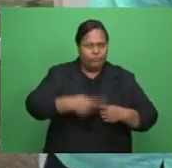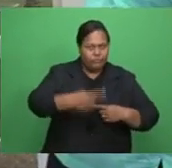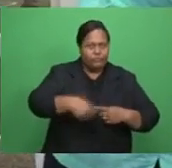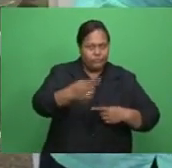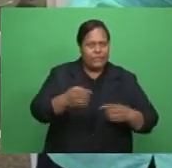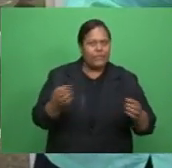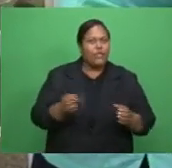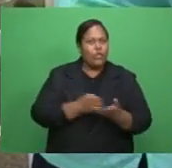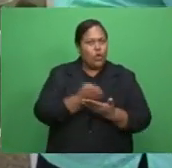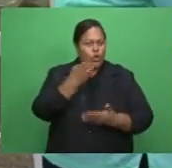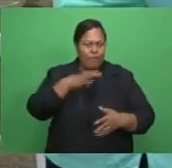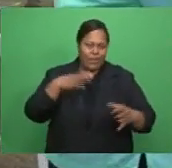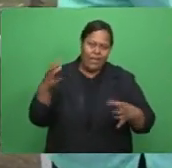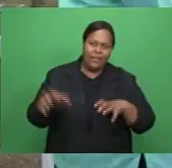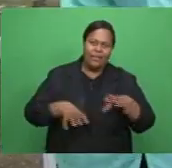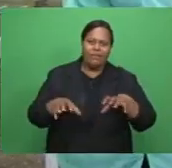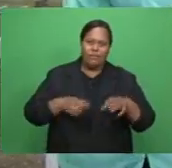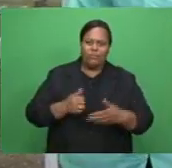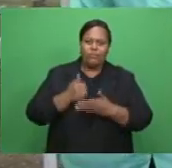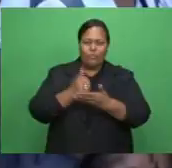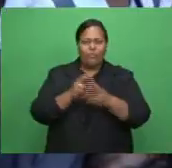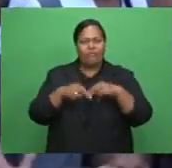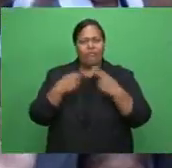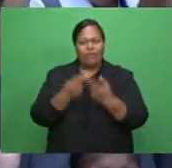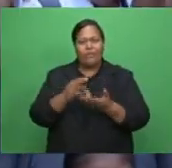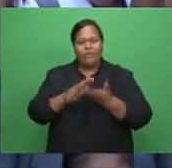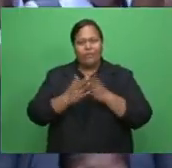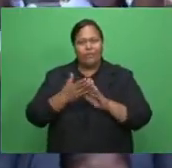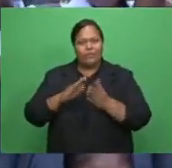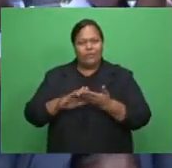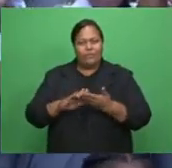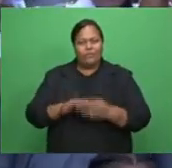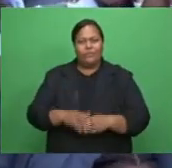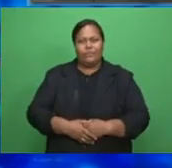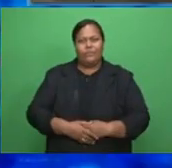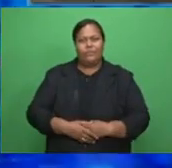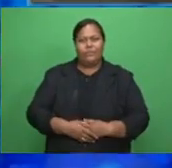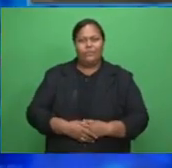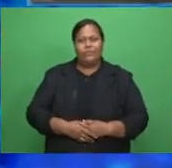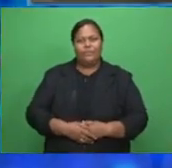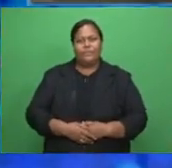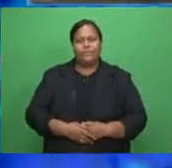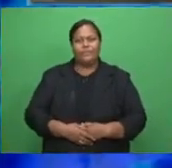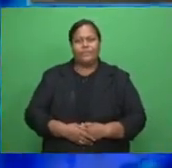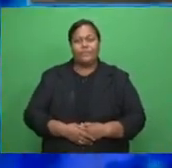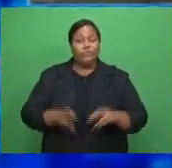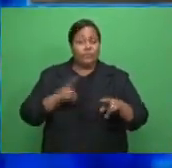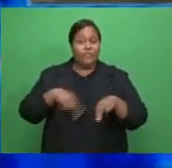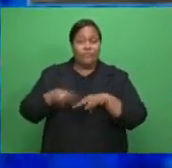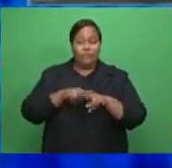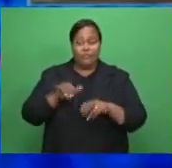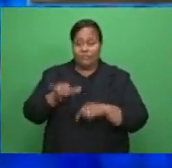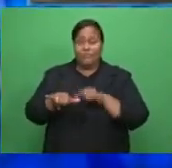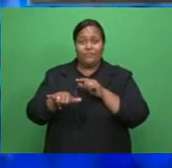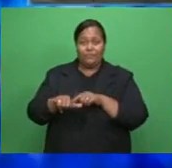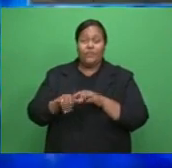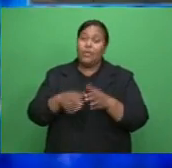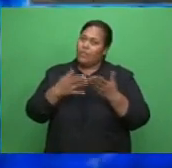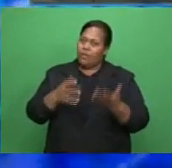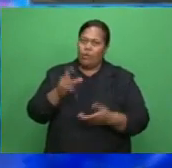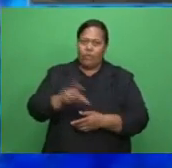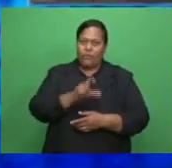supports families and communities. Ritika Pratap, FBC News. Fiji Airways has extended international